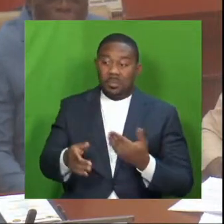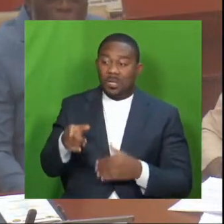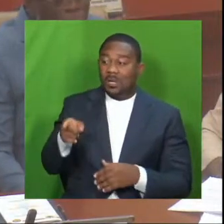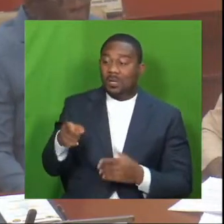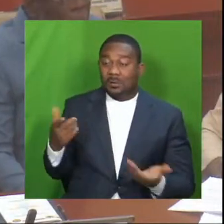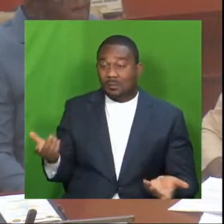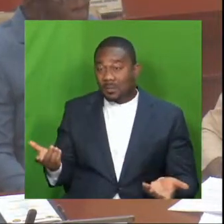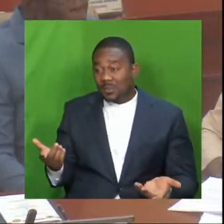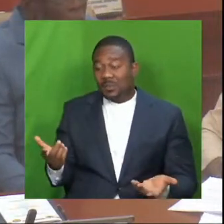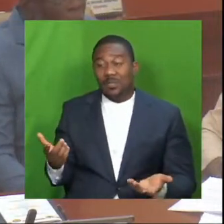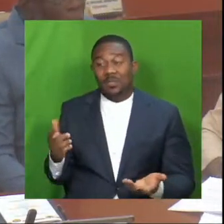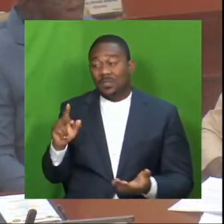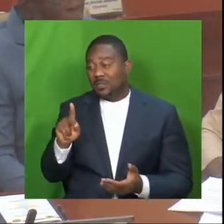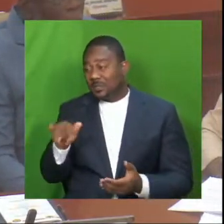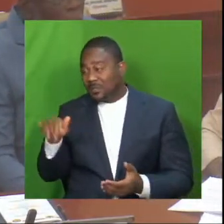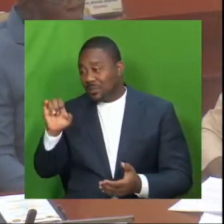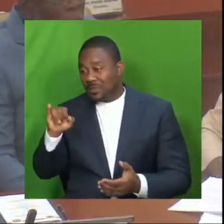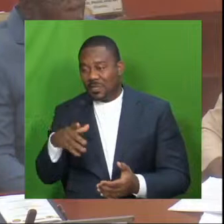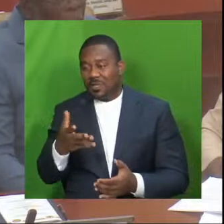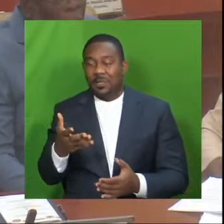Muntaka, Honorable